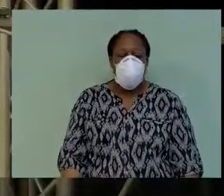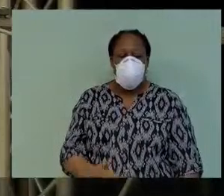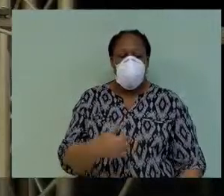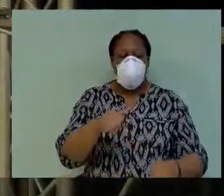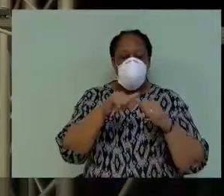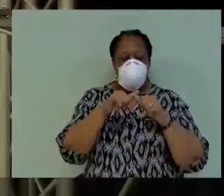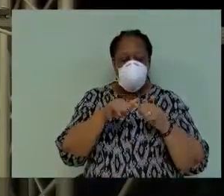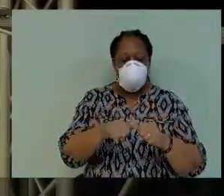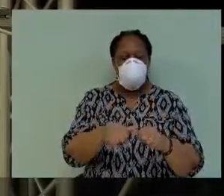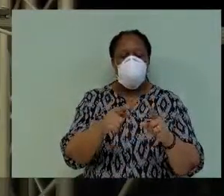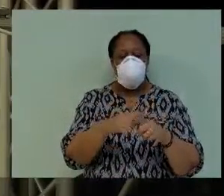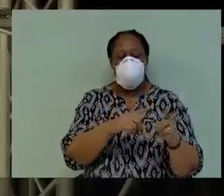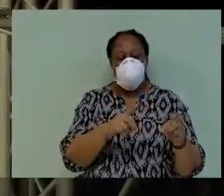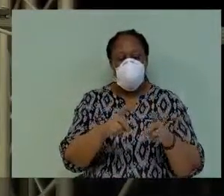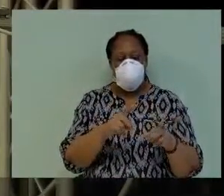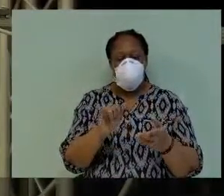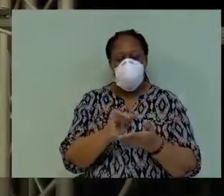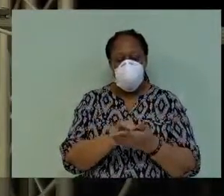do so.